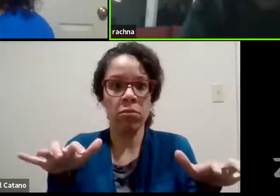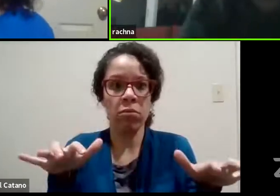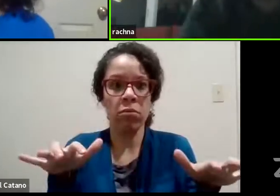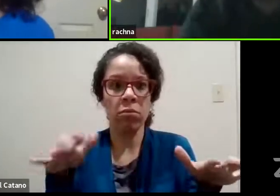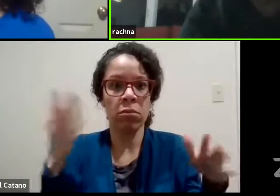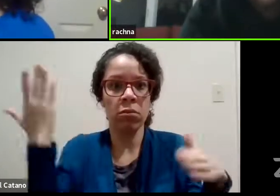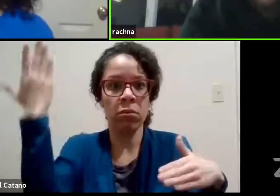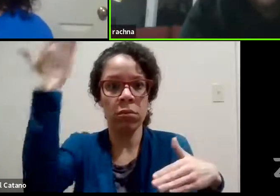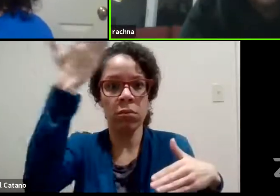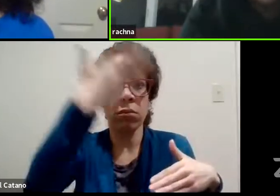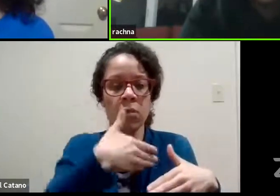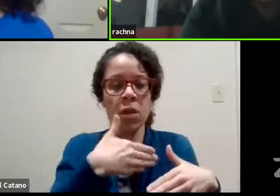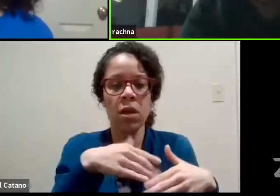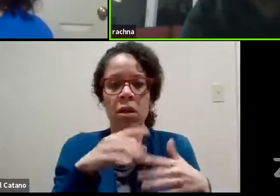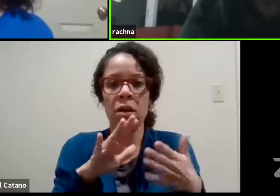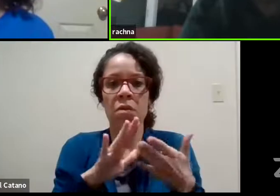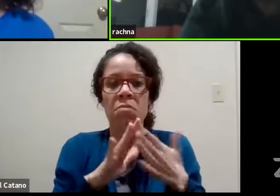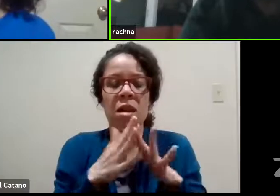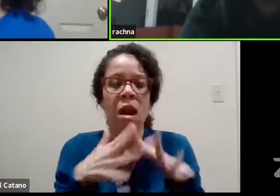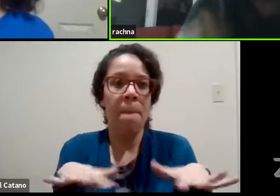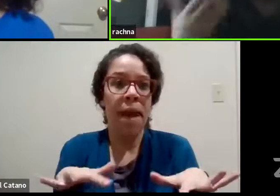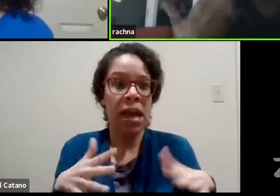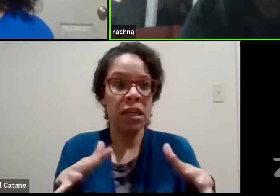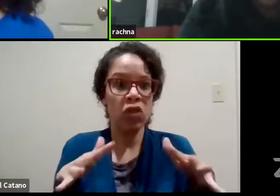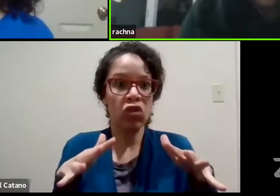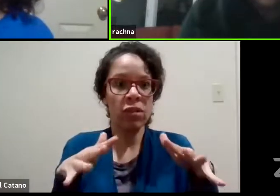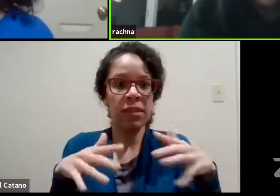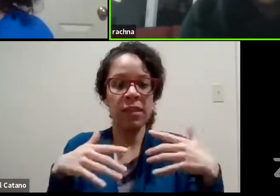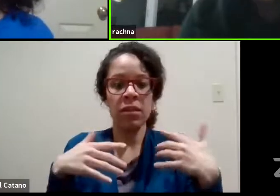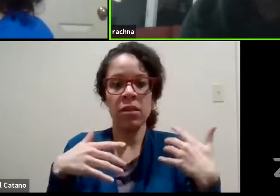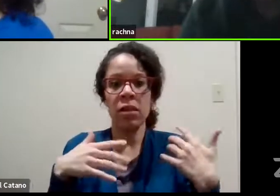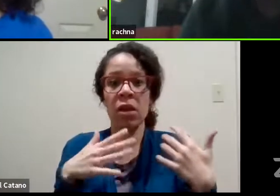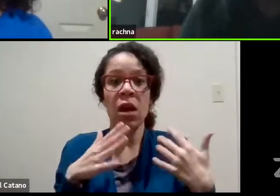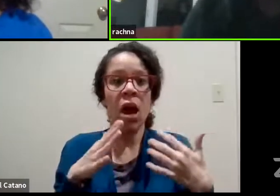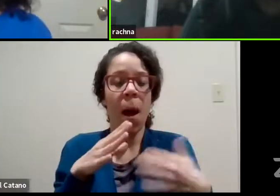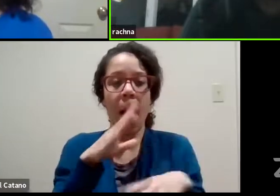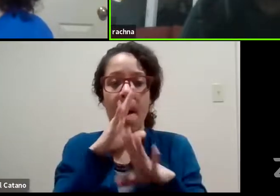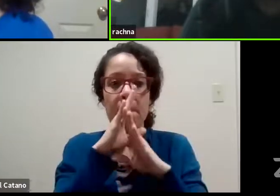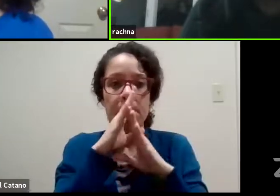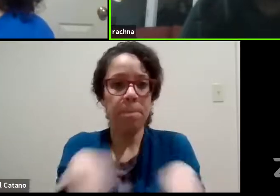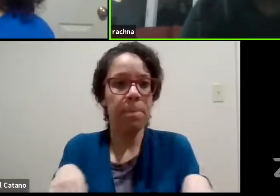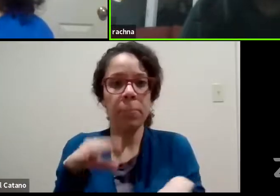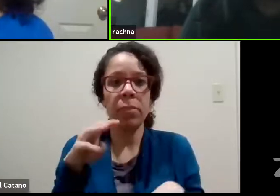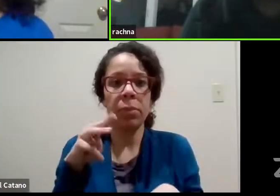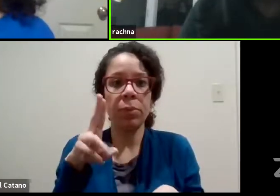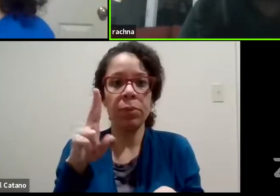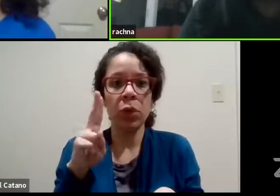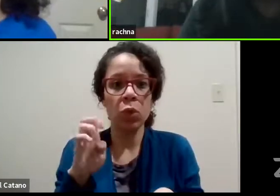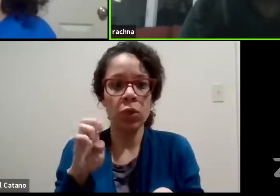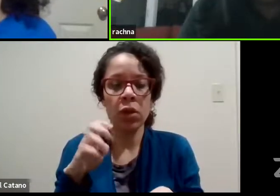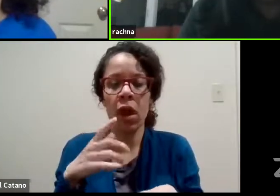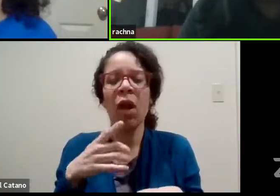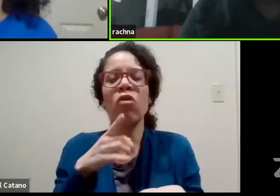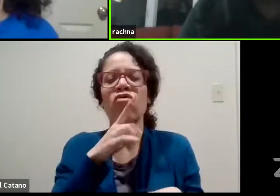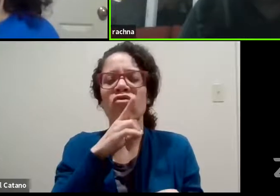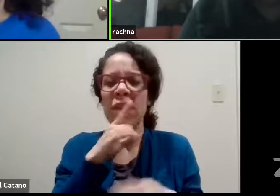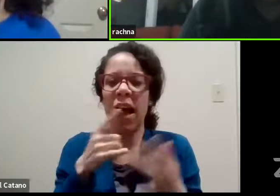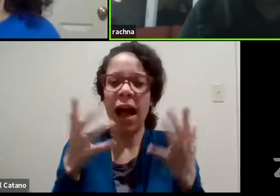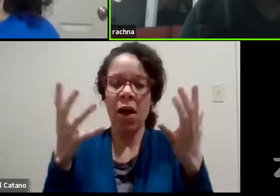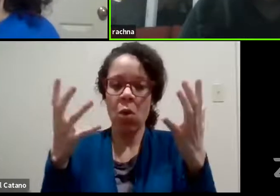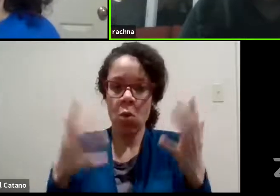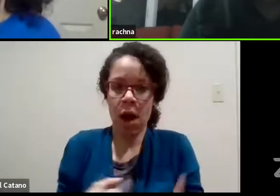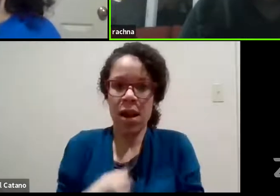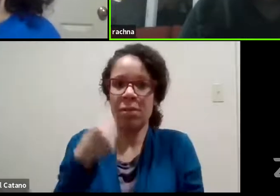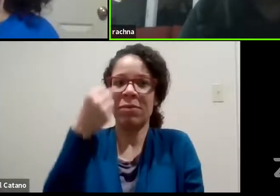get so anxious, who get mute. So, I really want to be in the room